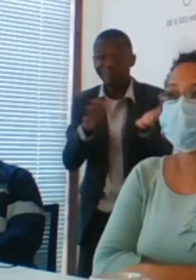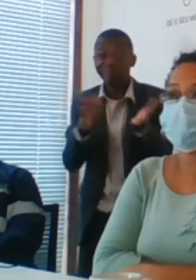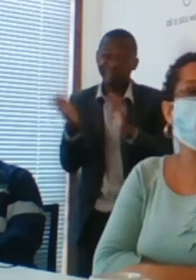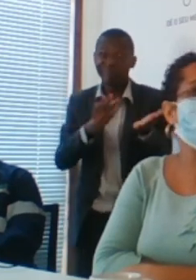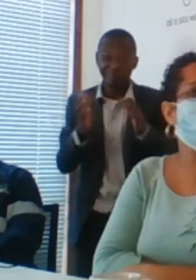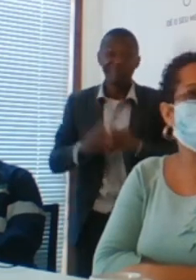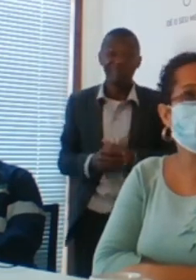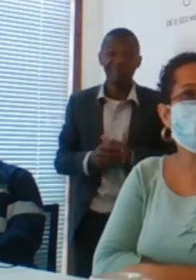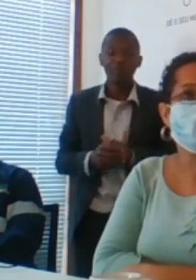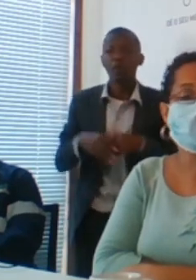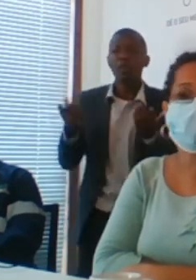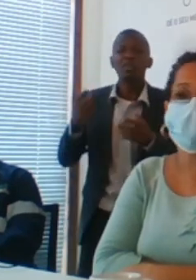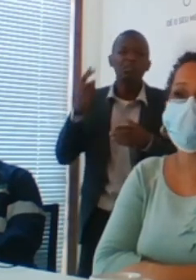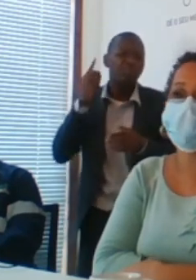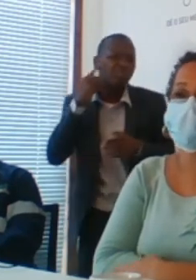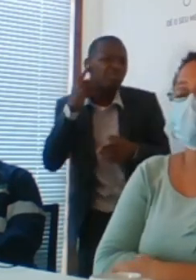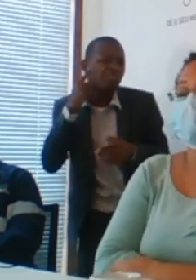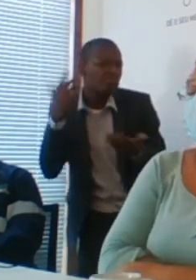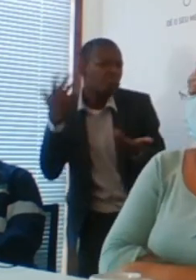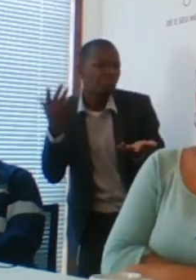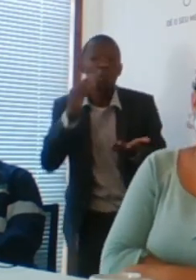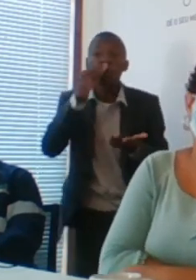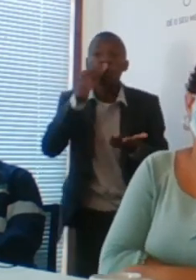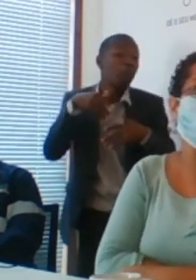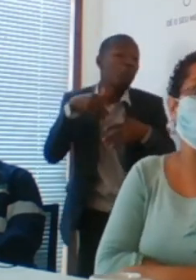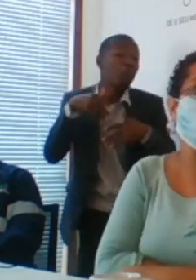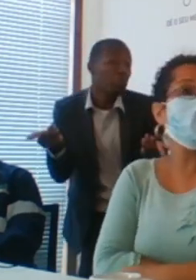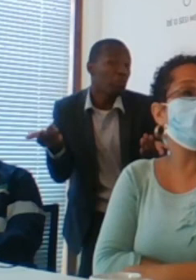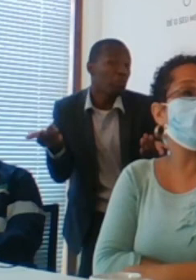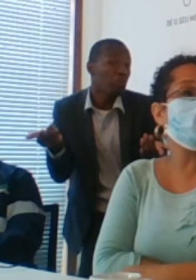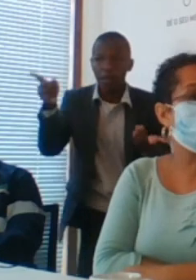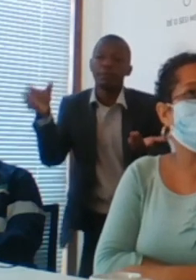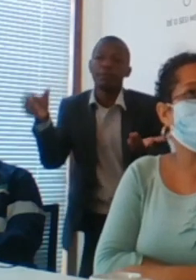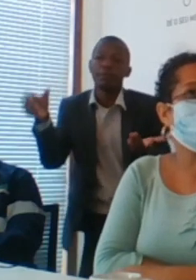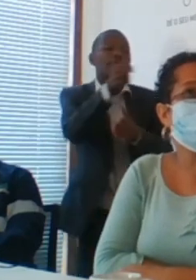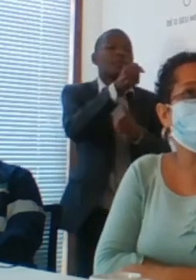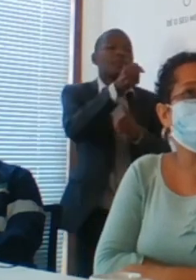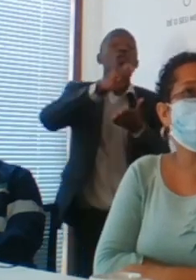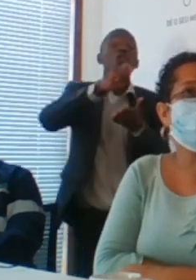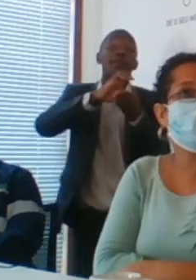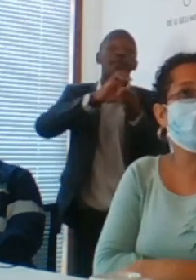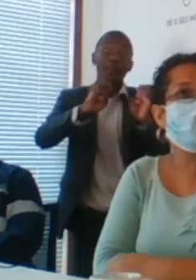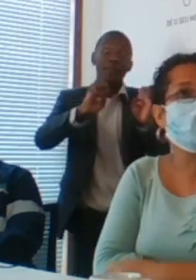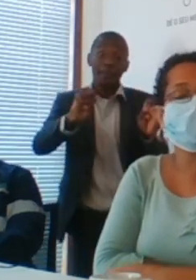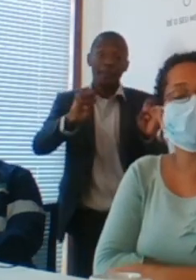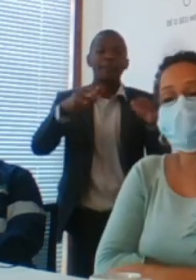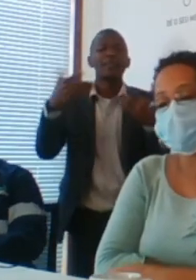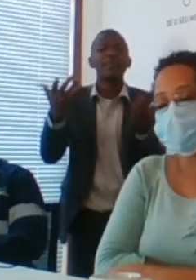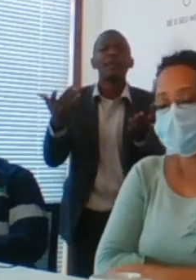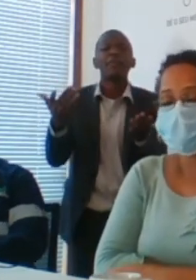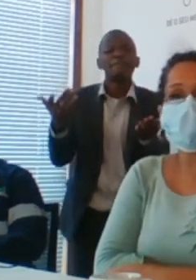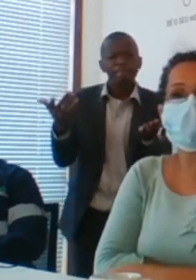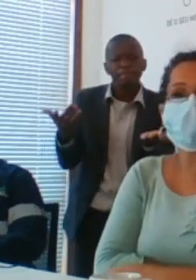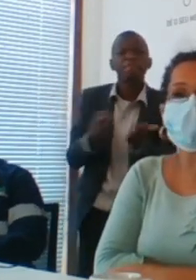the problem of speaking, then it's when you are channeled to a special school. The reason why it is important to have